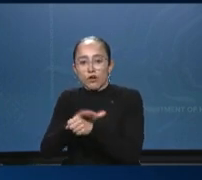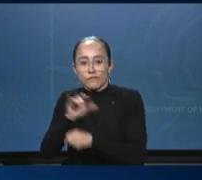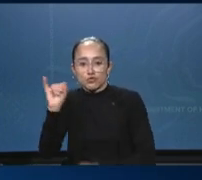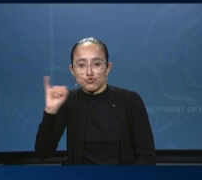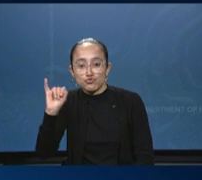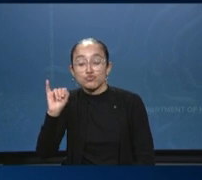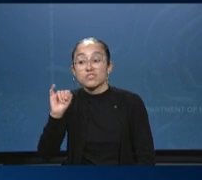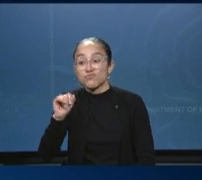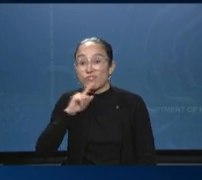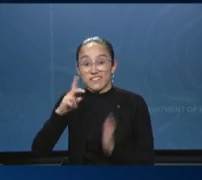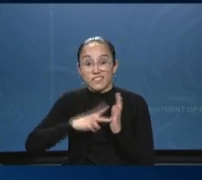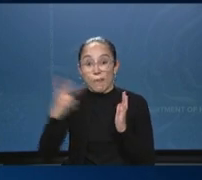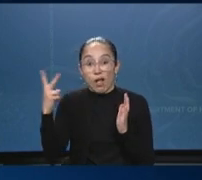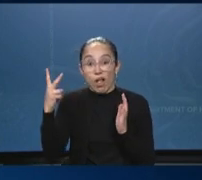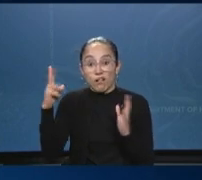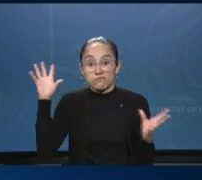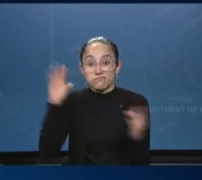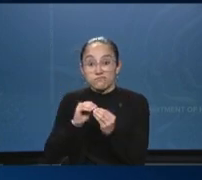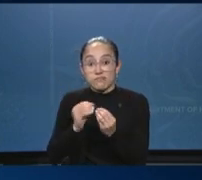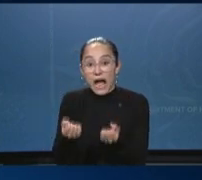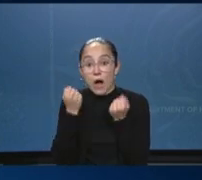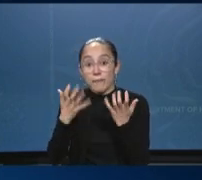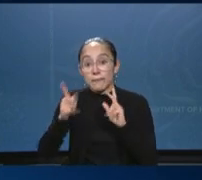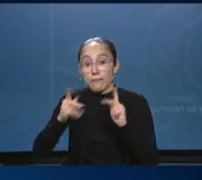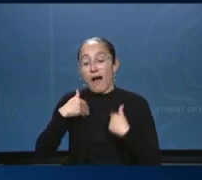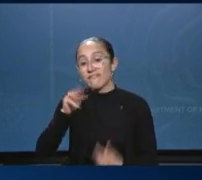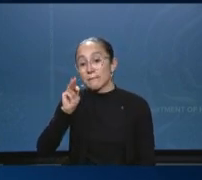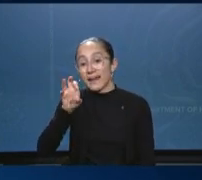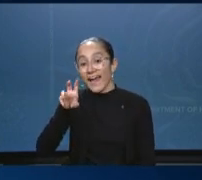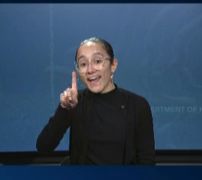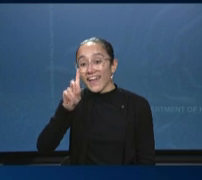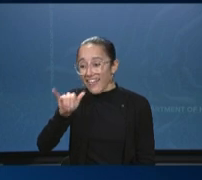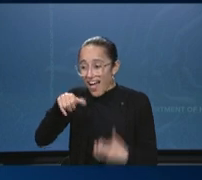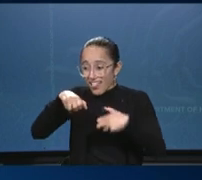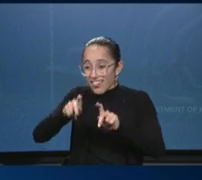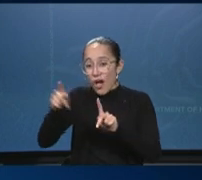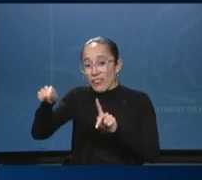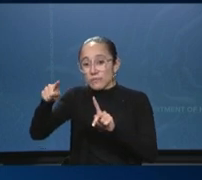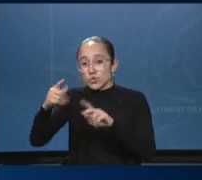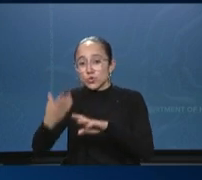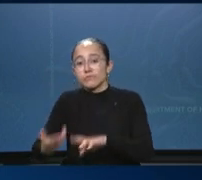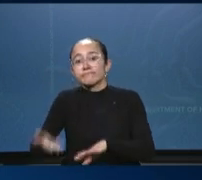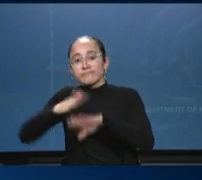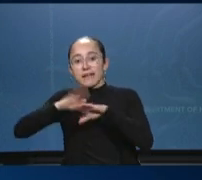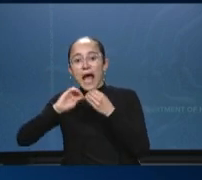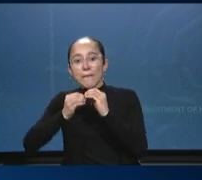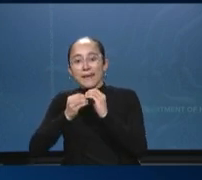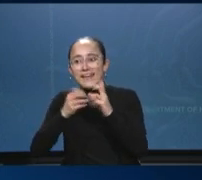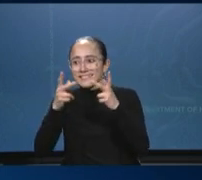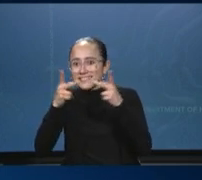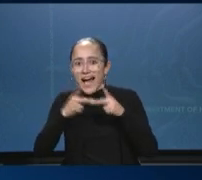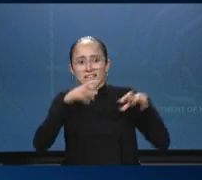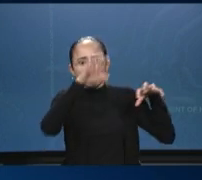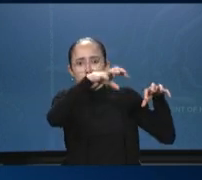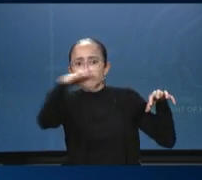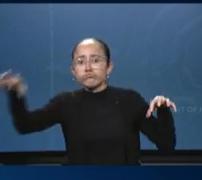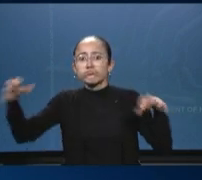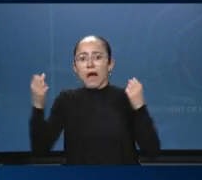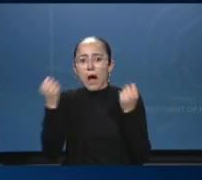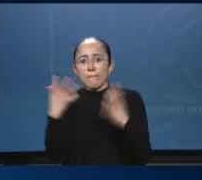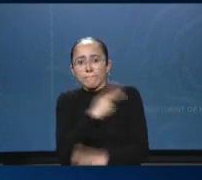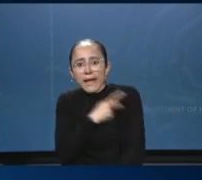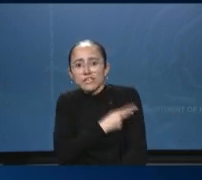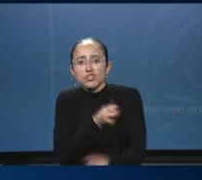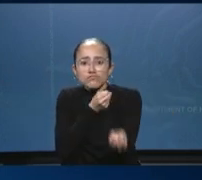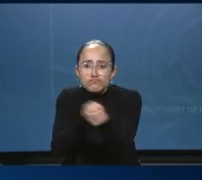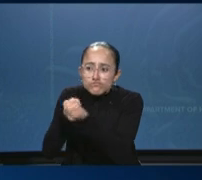almost doubling of Medicaid coverage. This allowed them to increase the number of sites and increase the number of patients